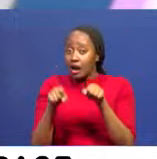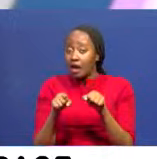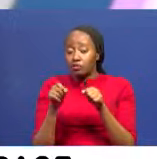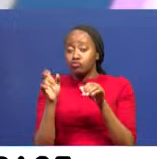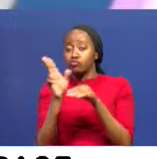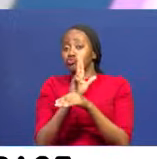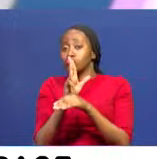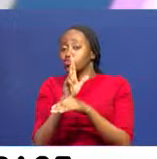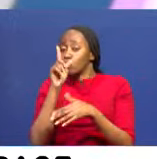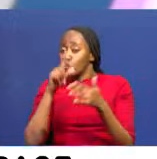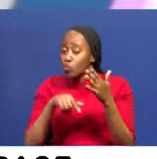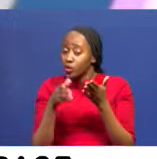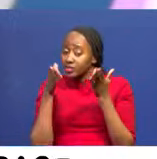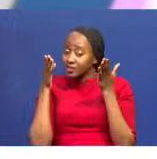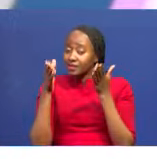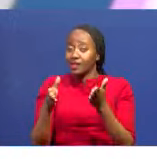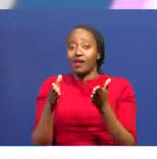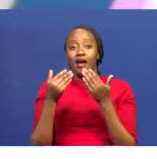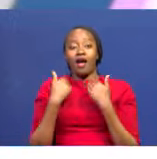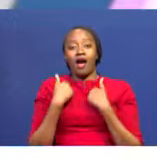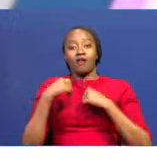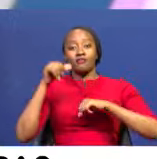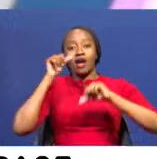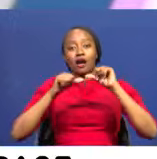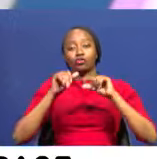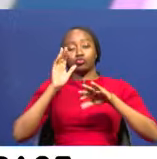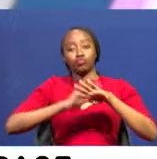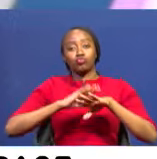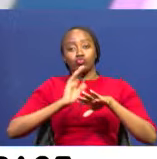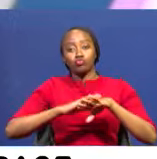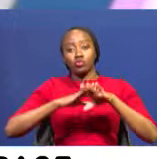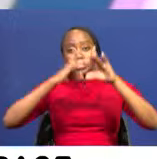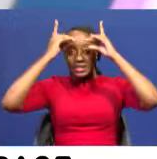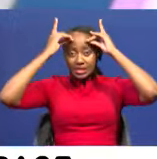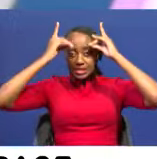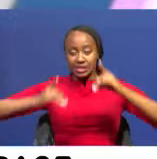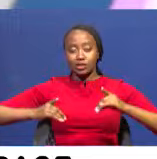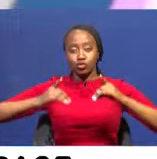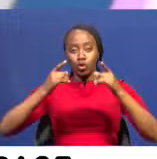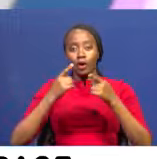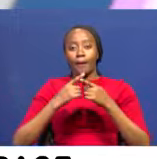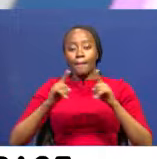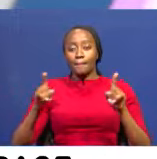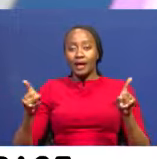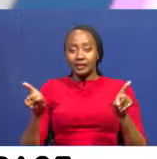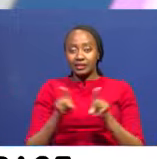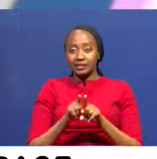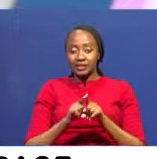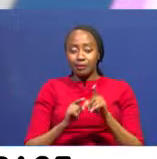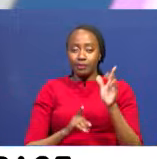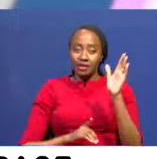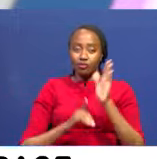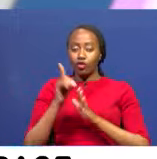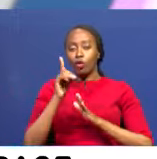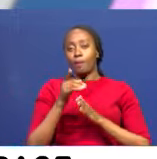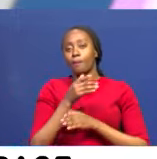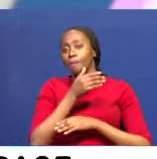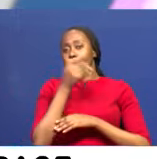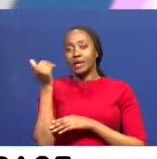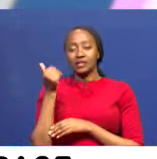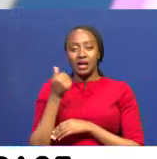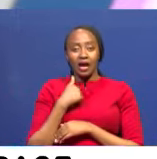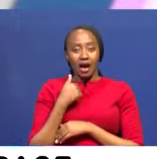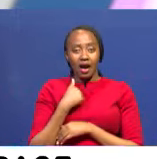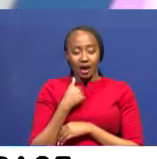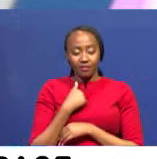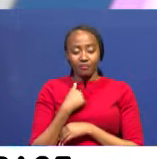is before them to make more efficient decisions and develop better utilization